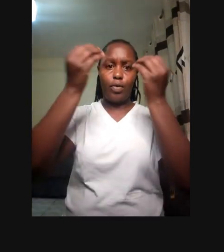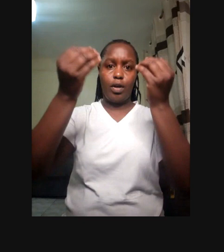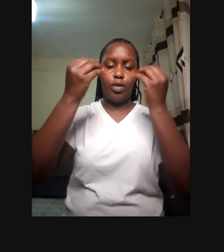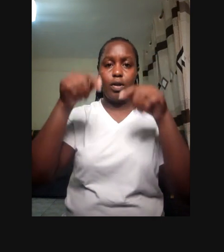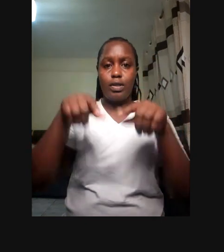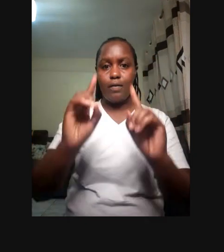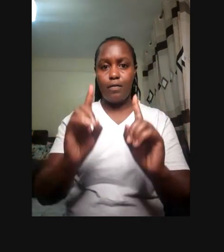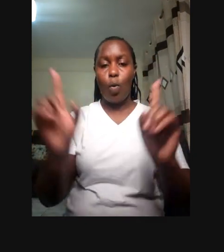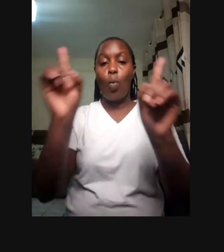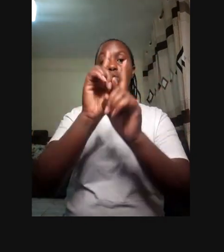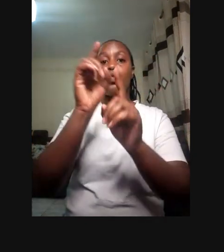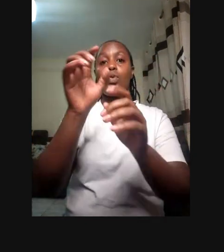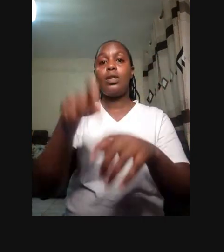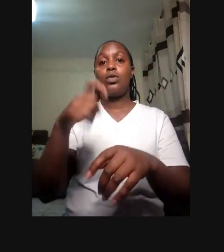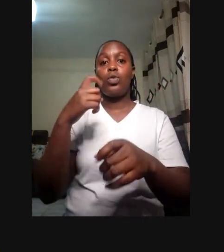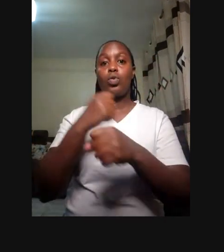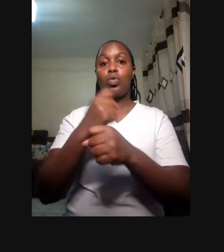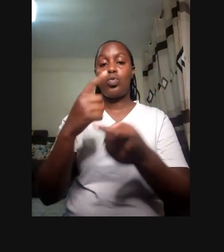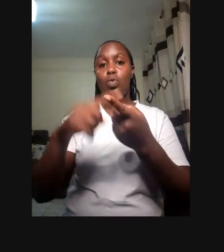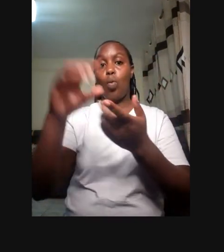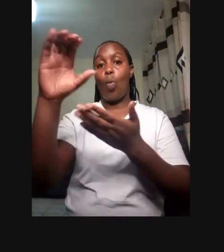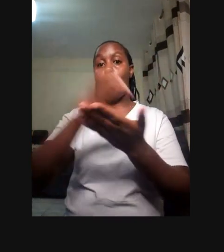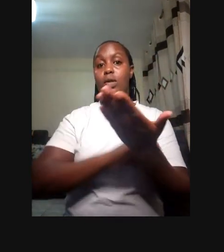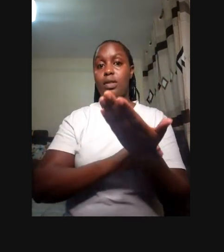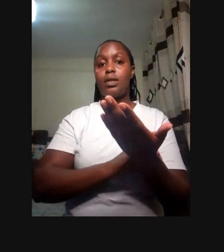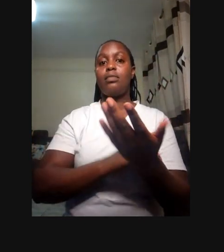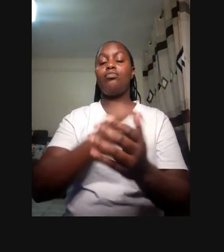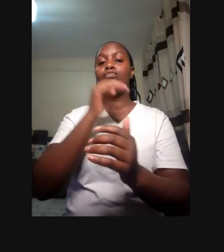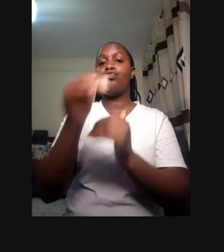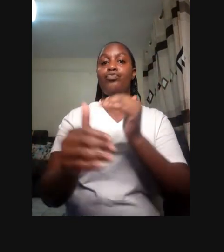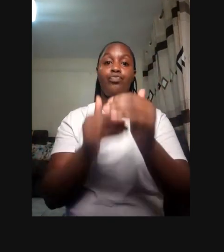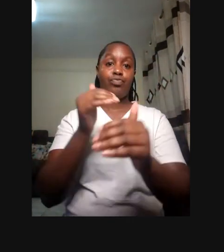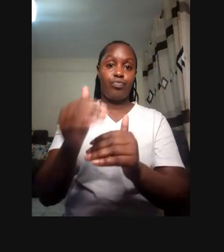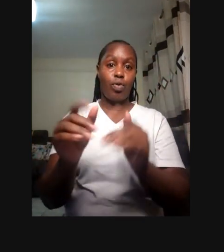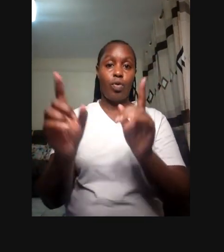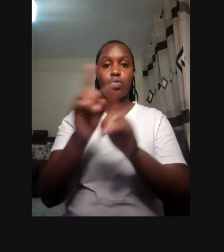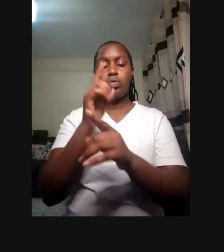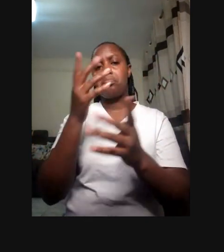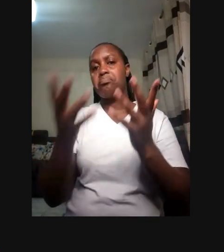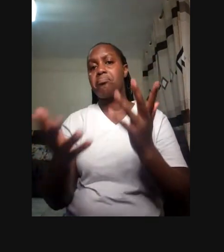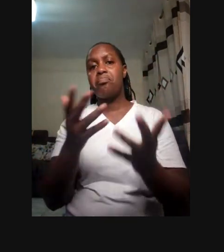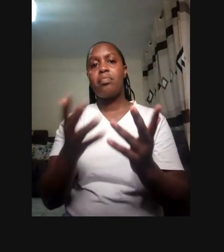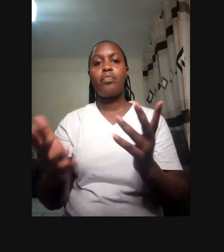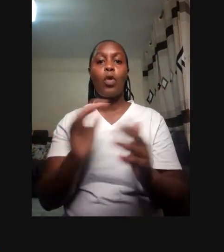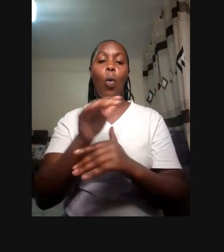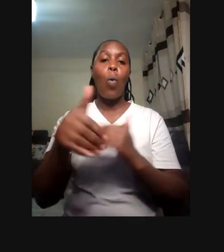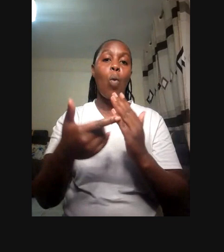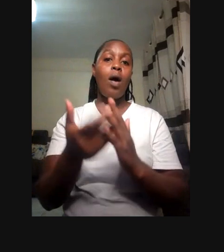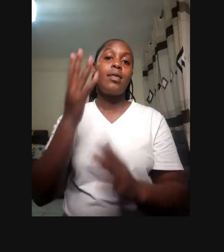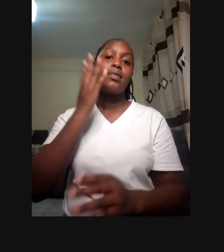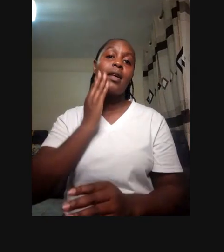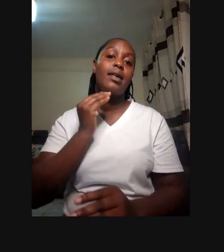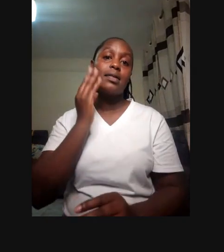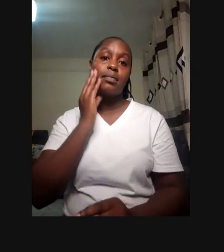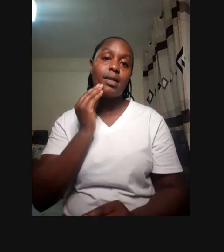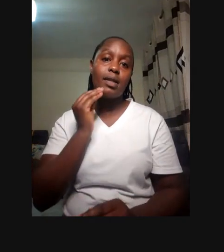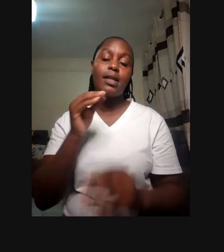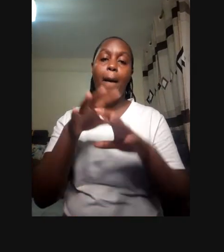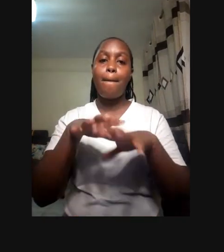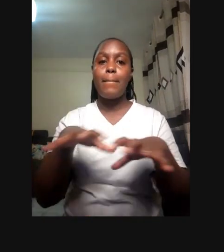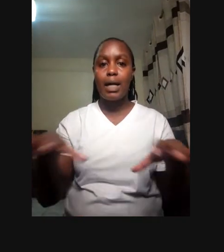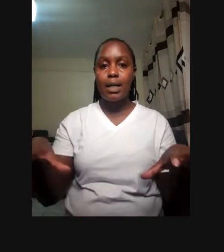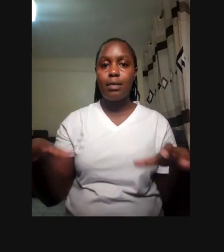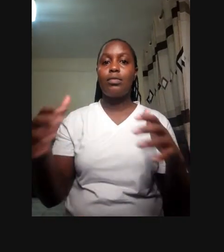courses, take those courses. Even as much as we might be all the experienced digital marketers, they are running